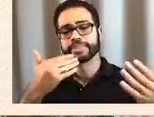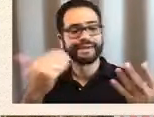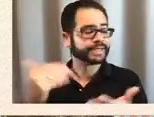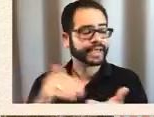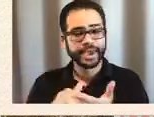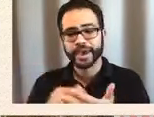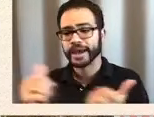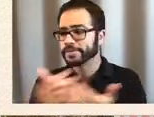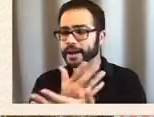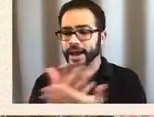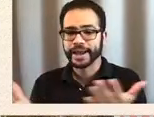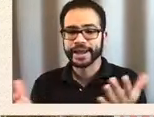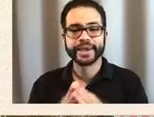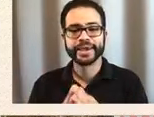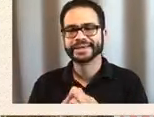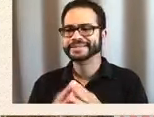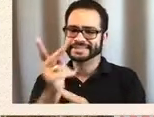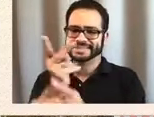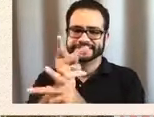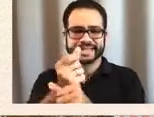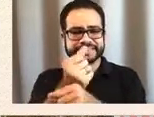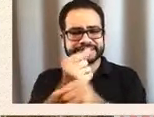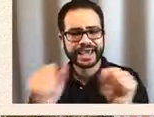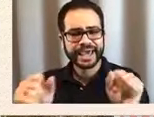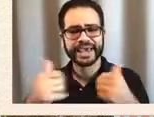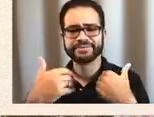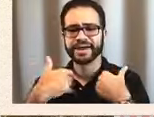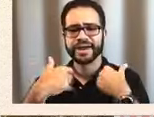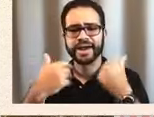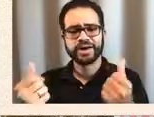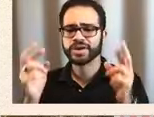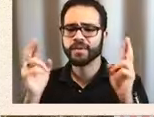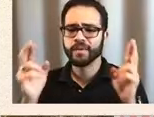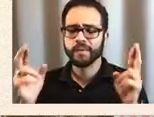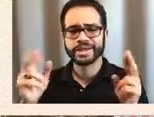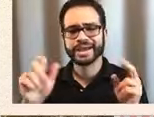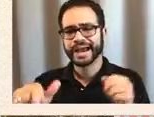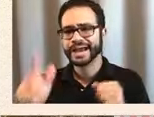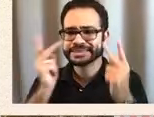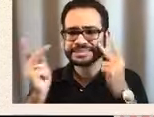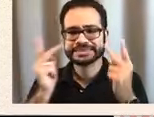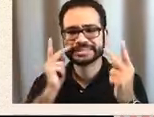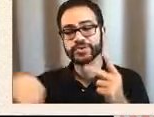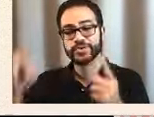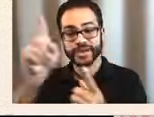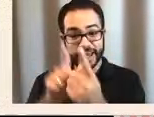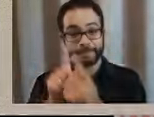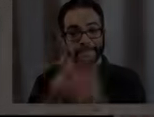stay safe and healthy, and hopefully I get to see you in person next year.